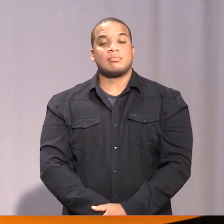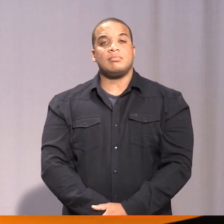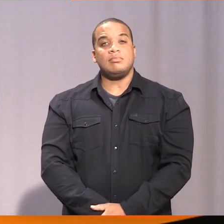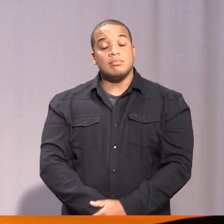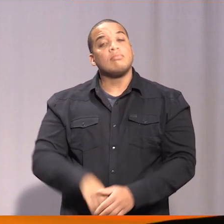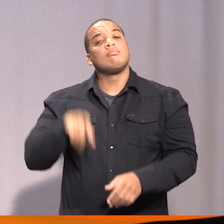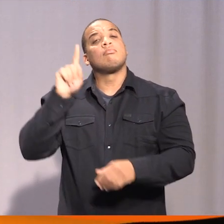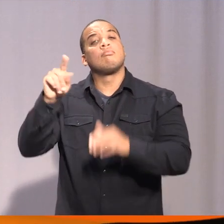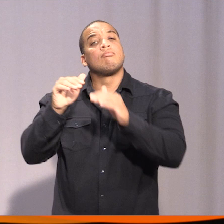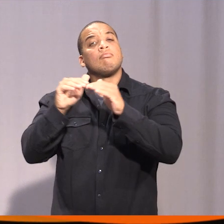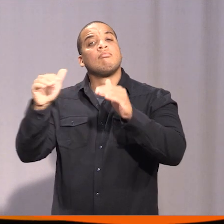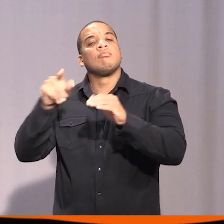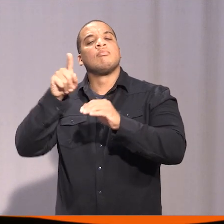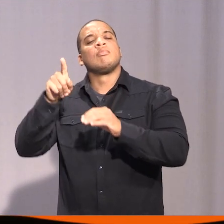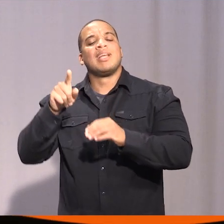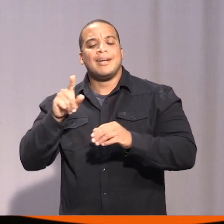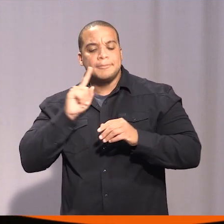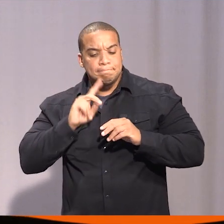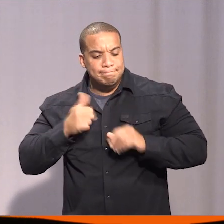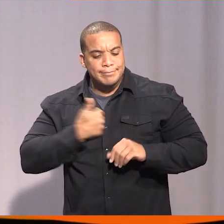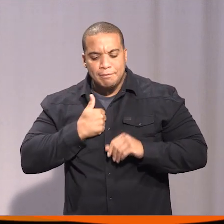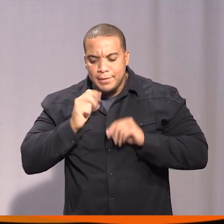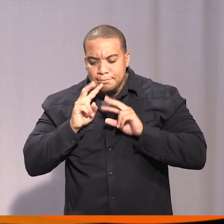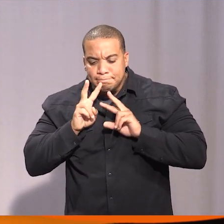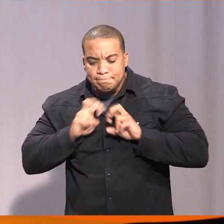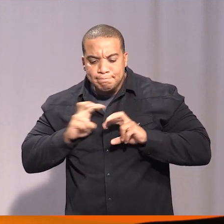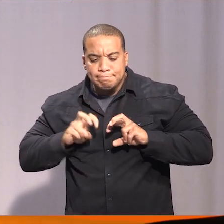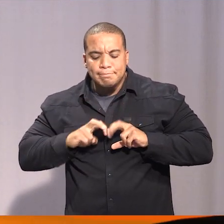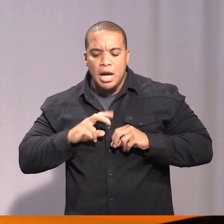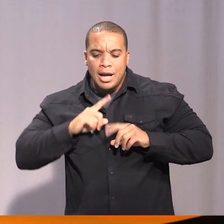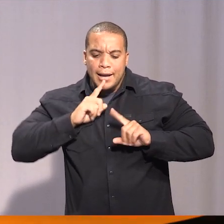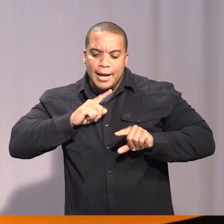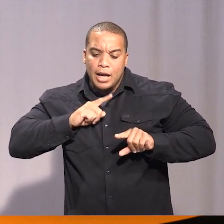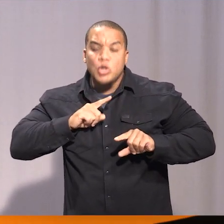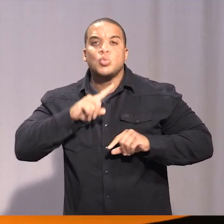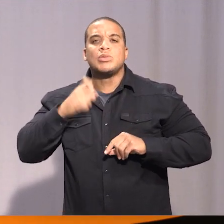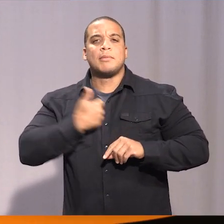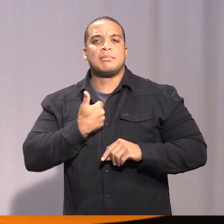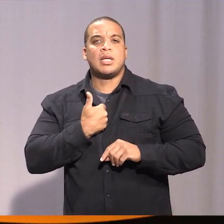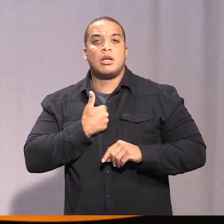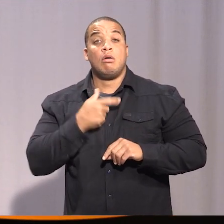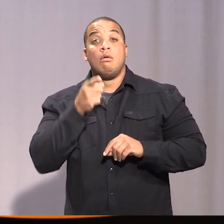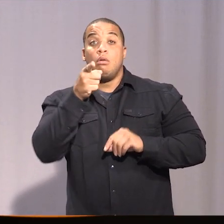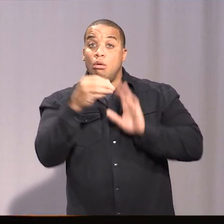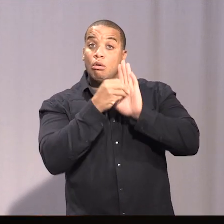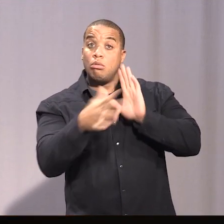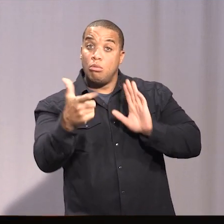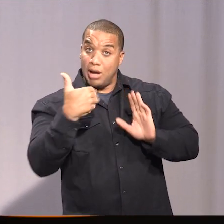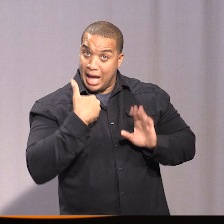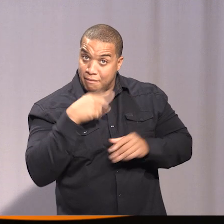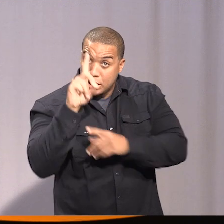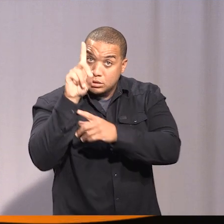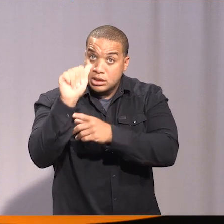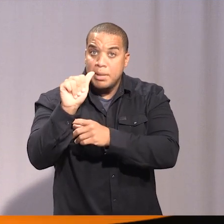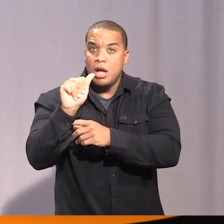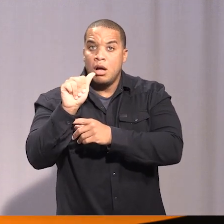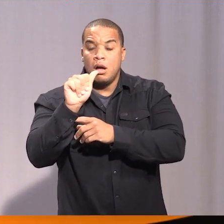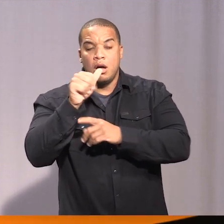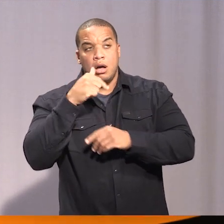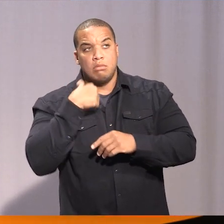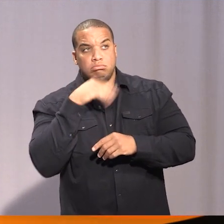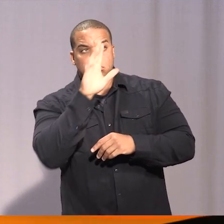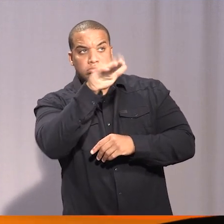So for step 1, it's the self-identify step, and that is when a student with a disability